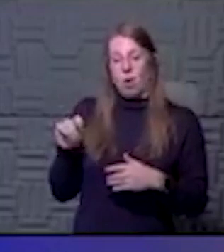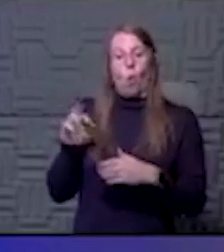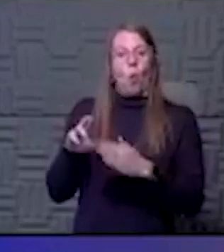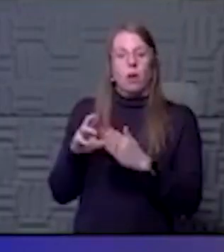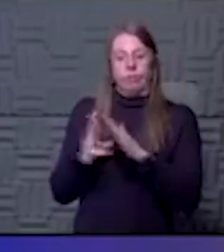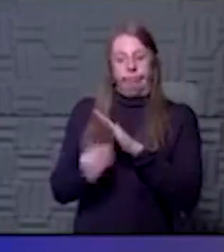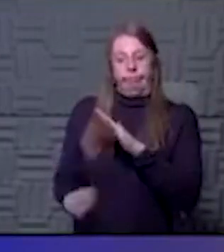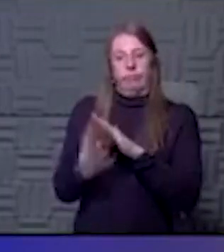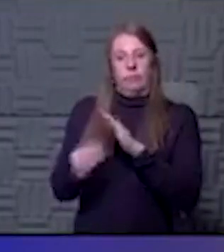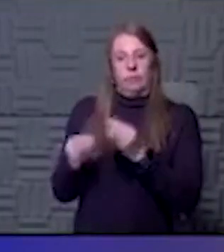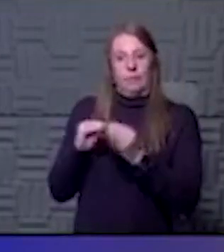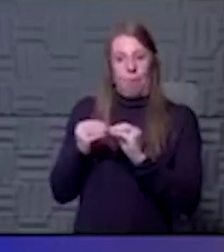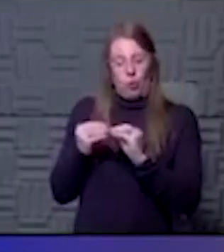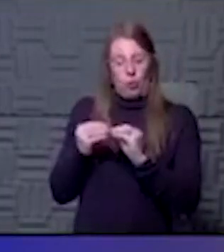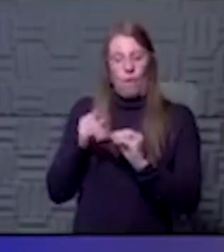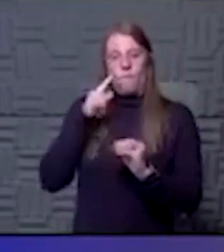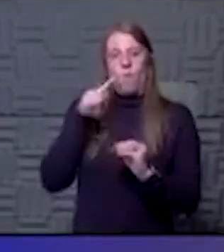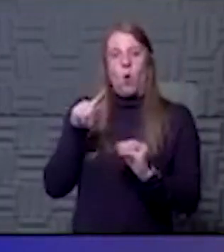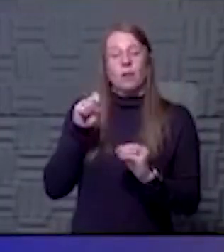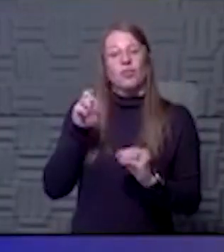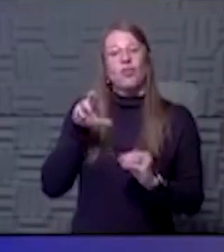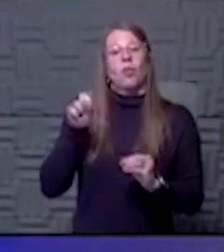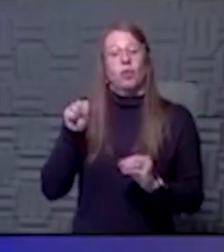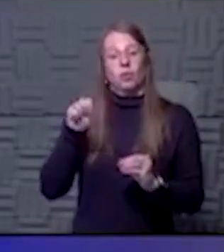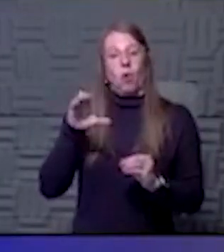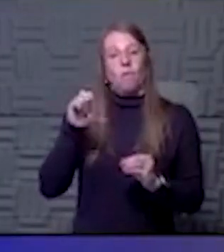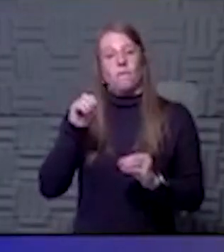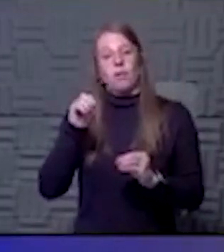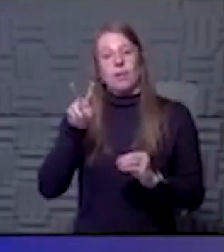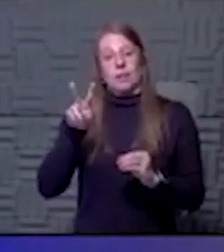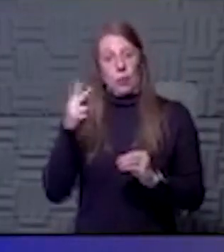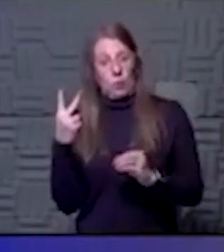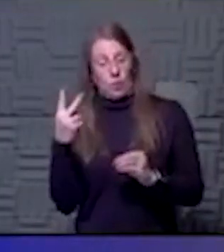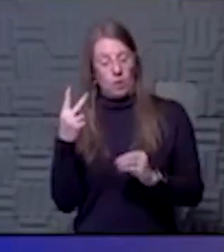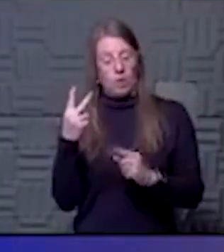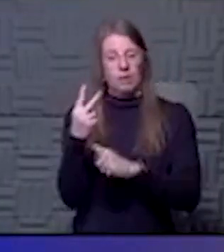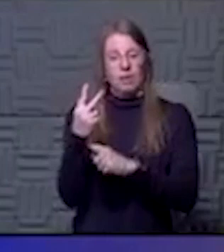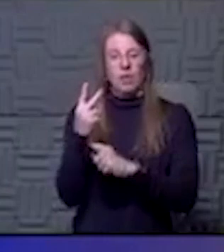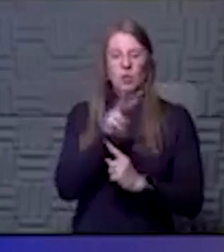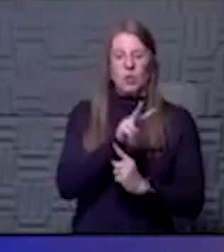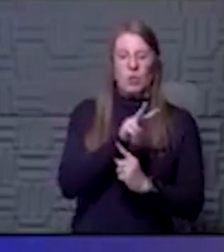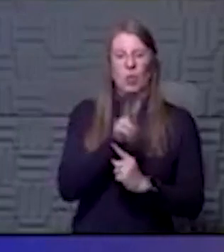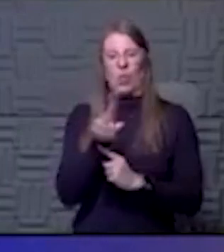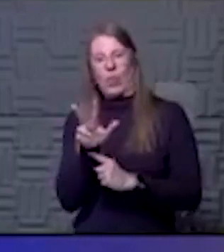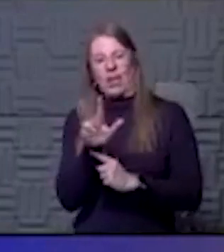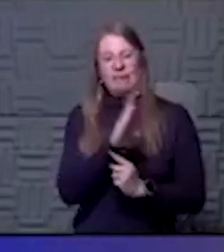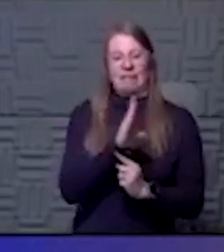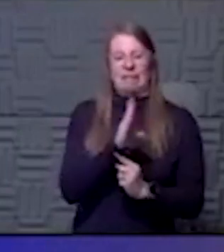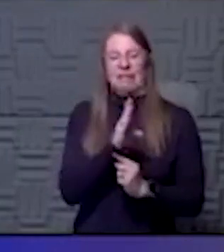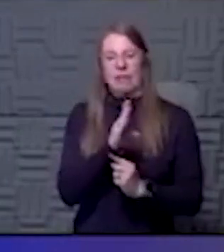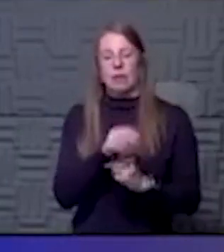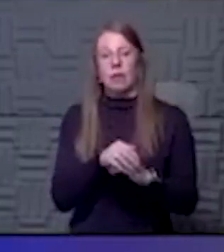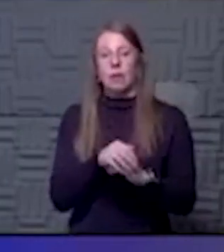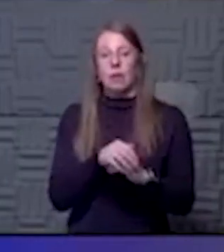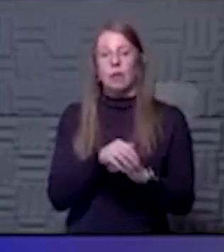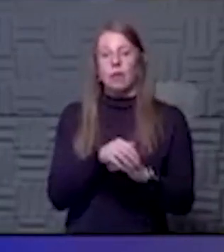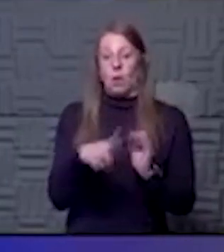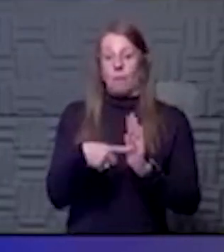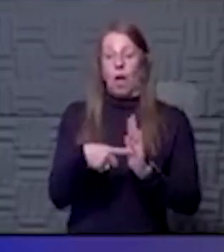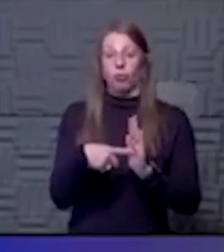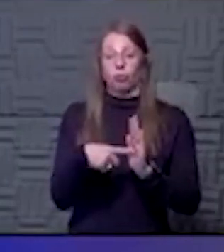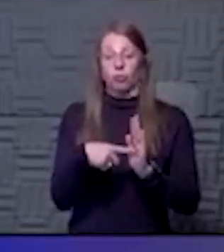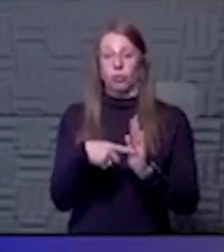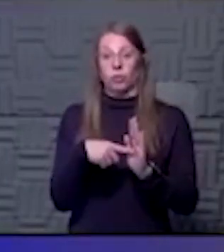replication number for SARS-CoV-2 or COVID-19 has tended to be in that 2 to 3 range. So based on those models, they